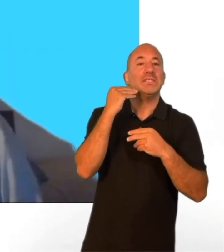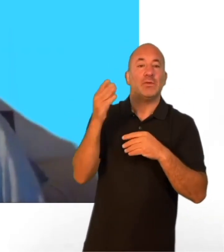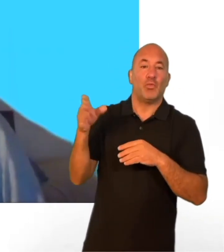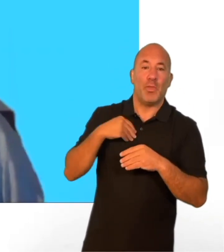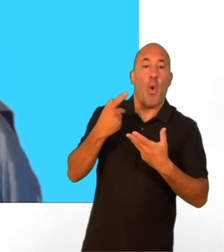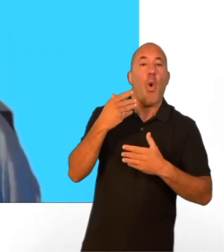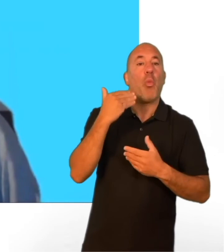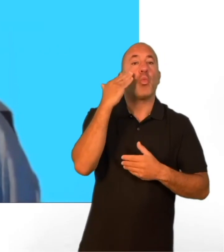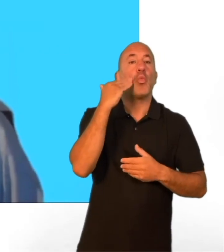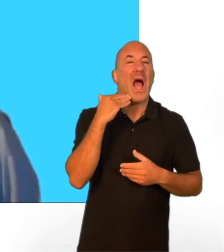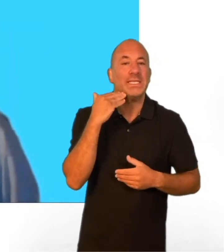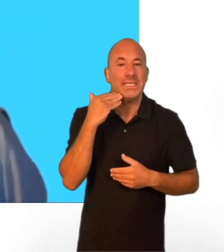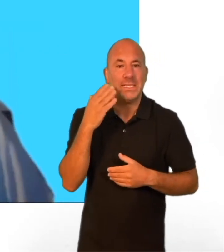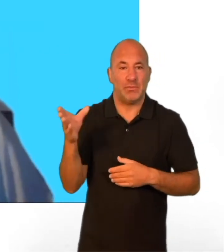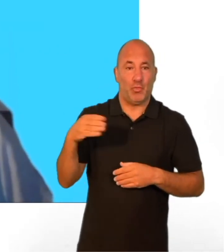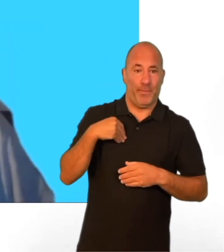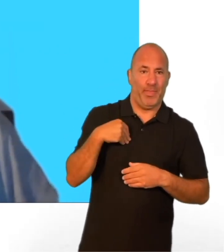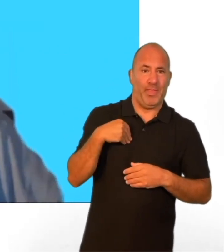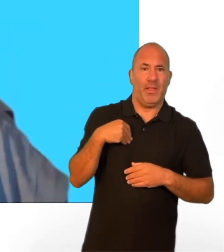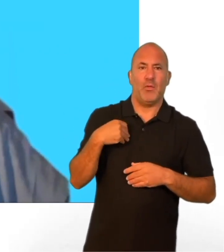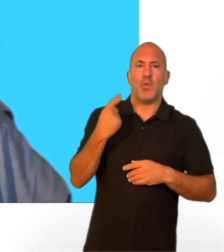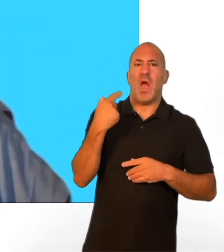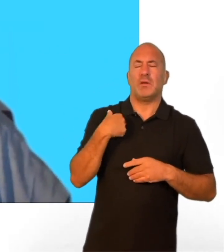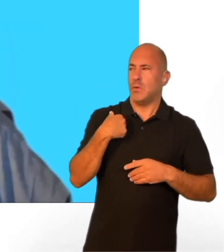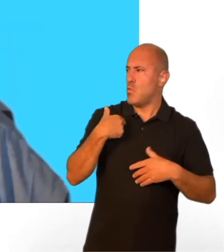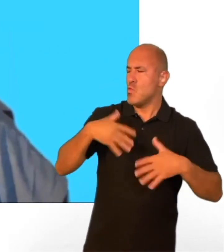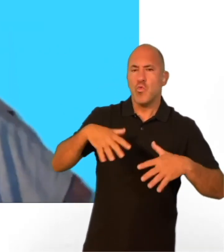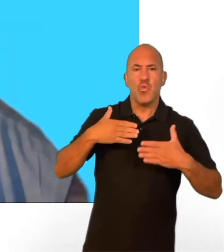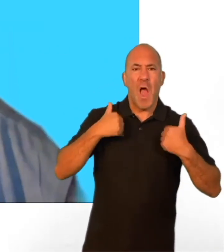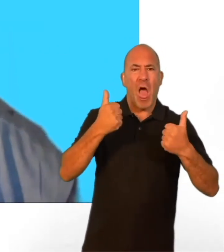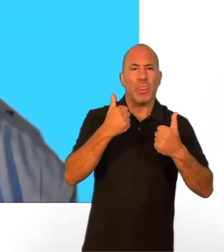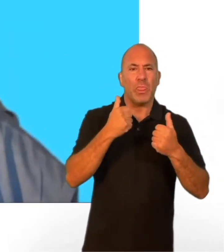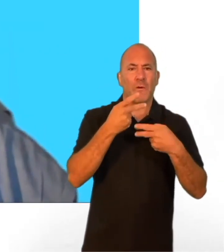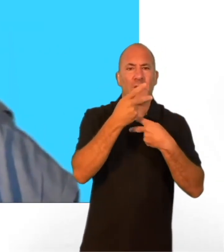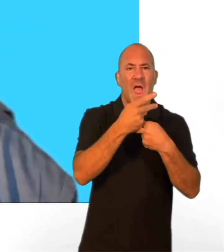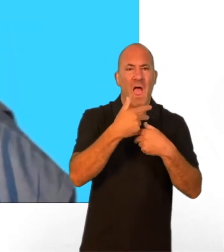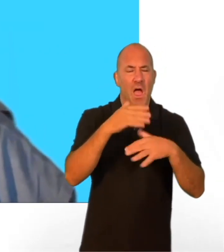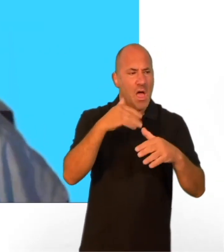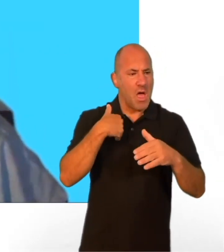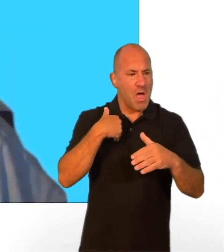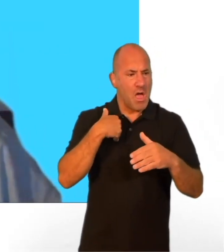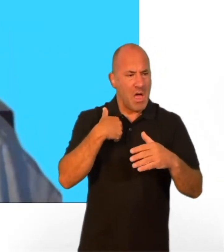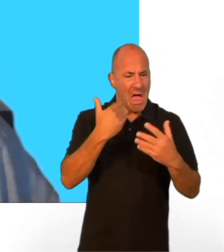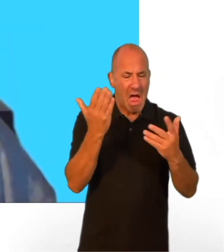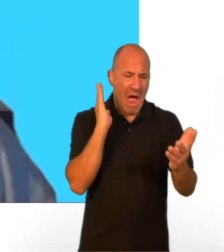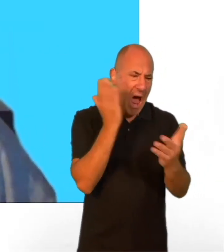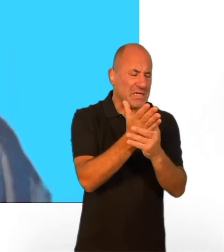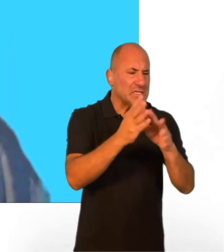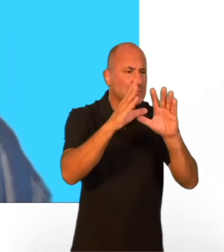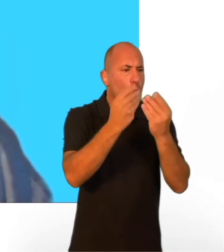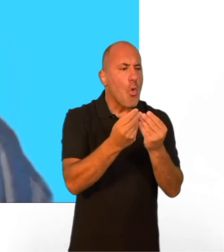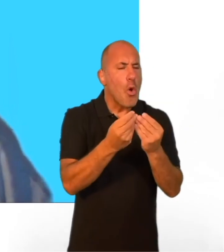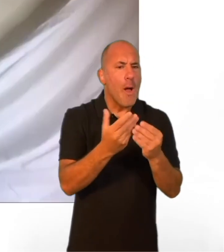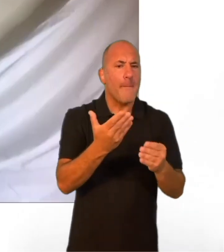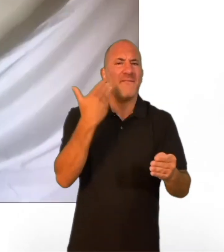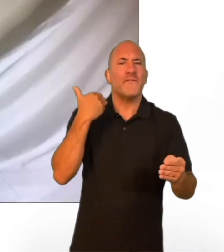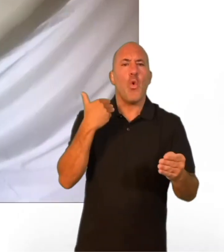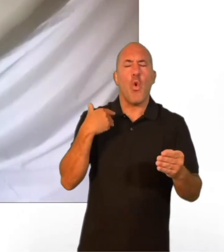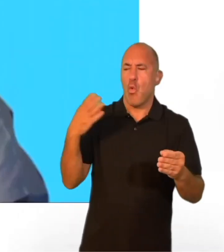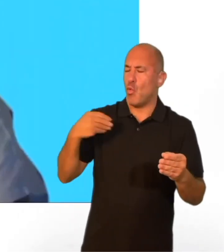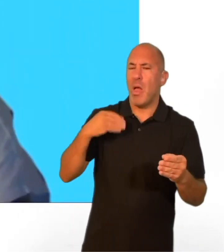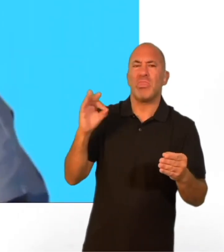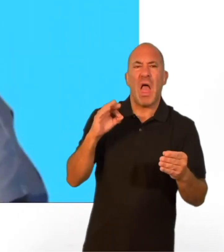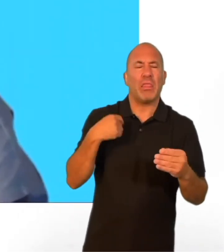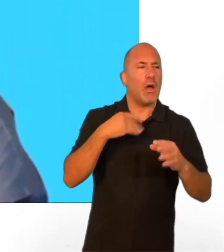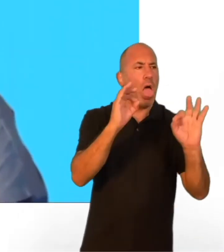white person with you, suddenly you might realize that there's a whole level of healthcare that you haven't been receiving. Exactly.